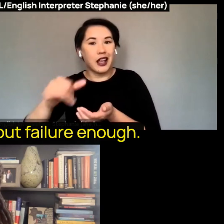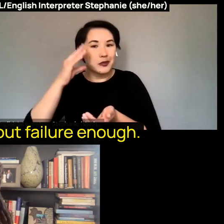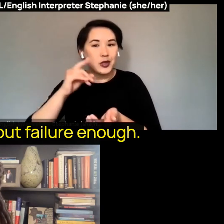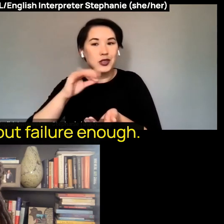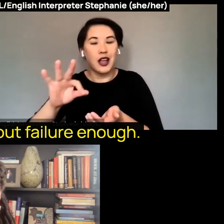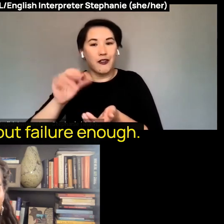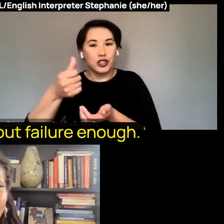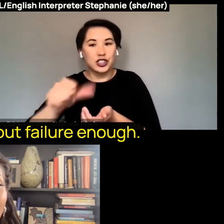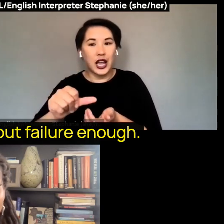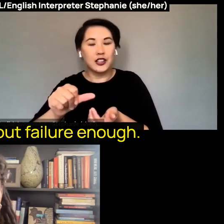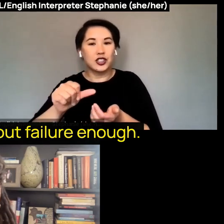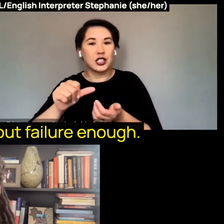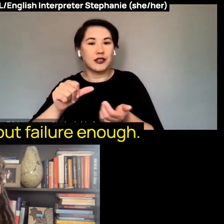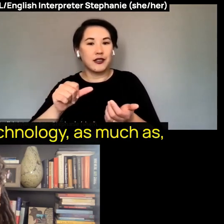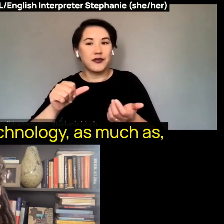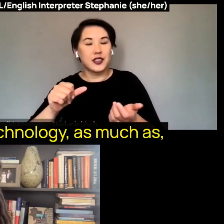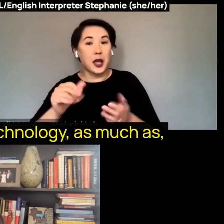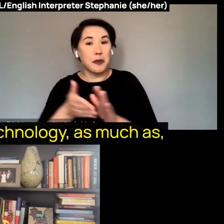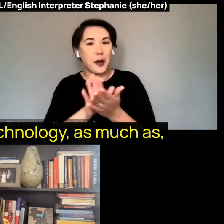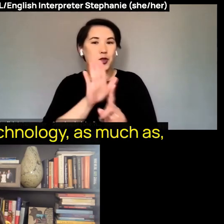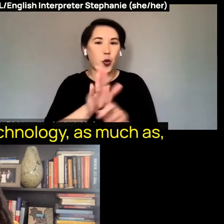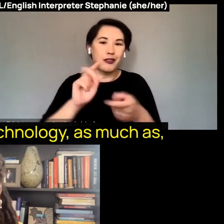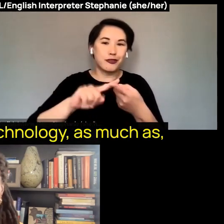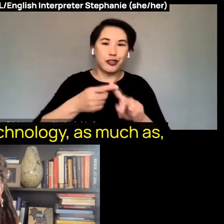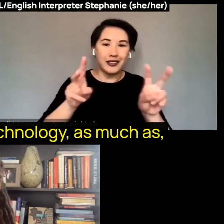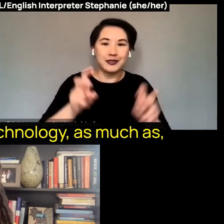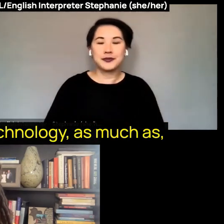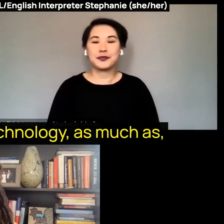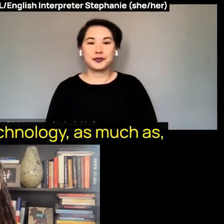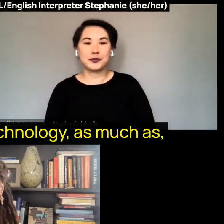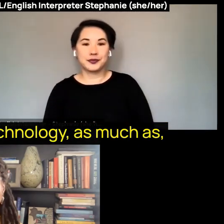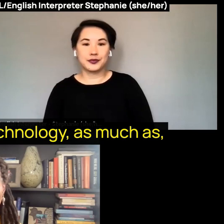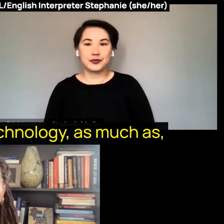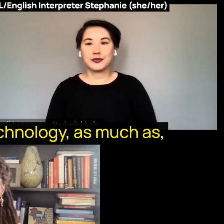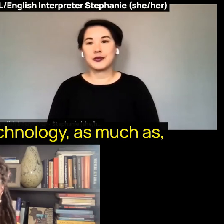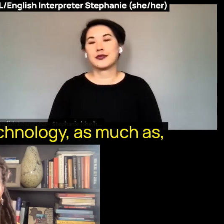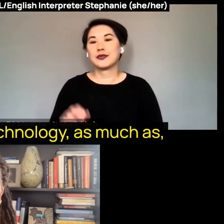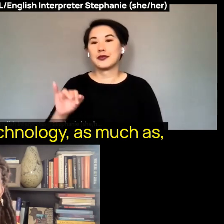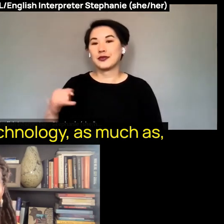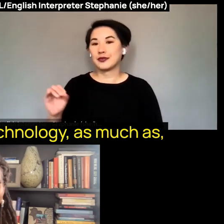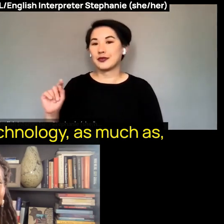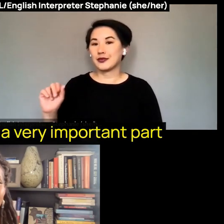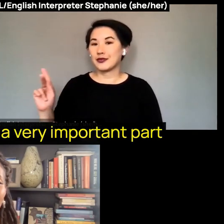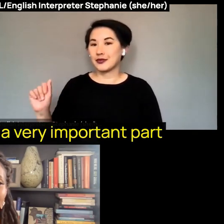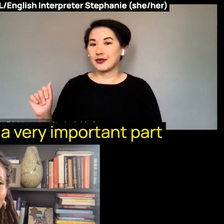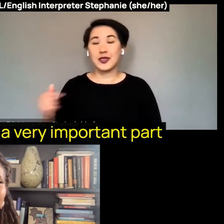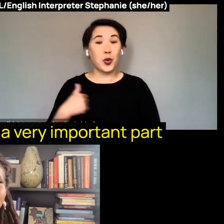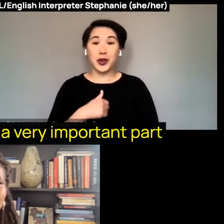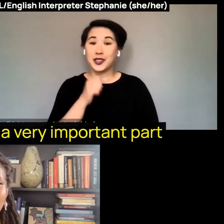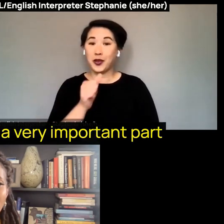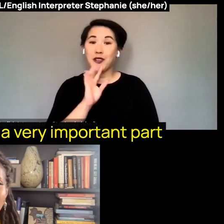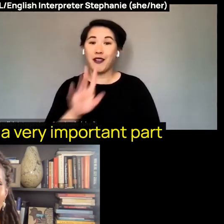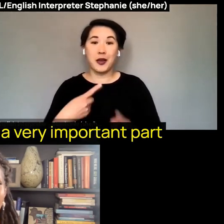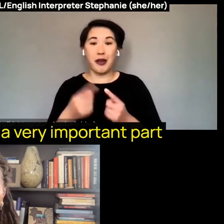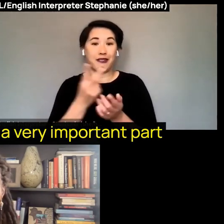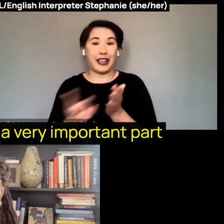I don't think we talk about failure enough. And I, as much as I love technology, as much as technology